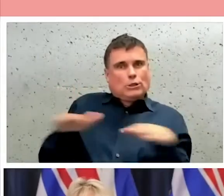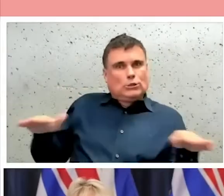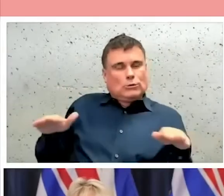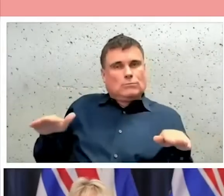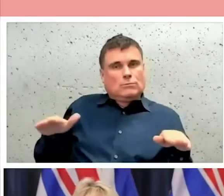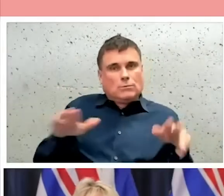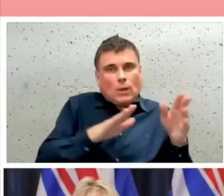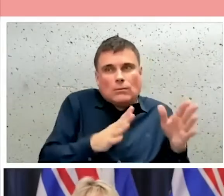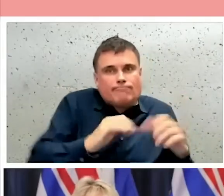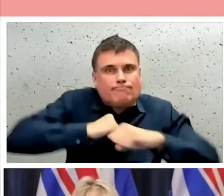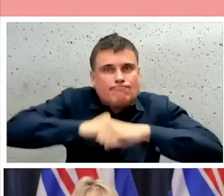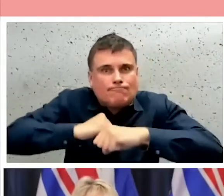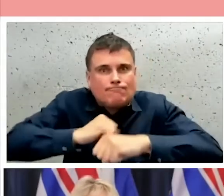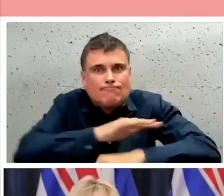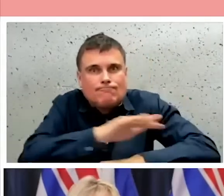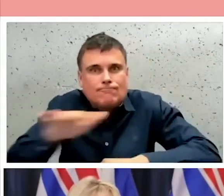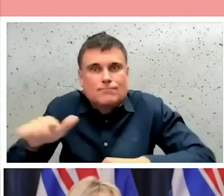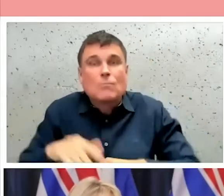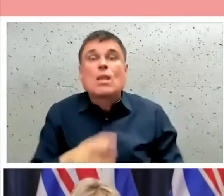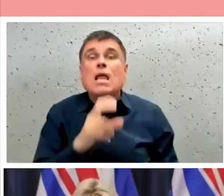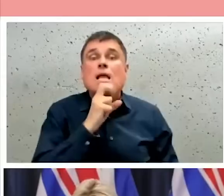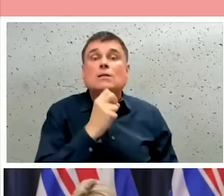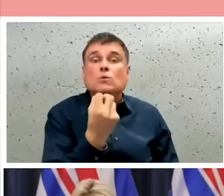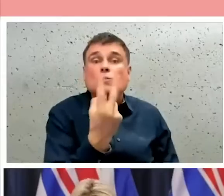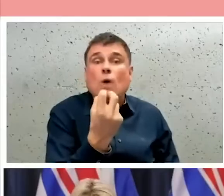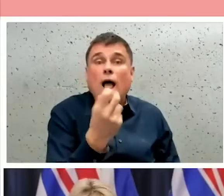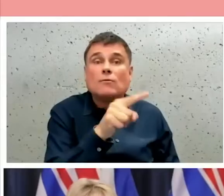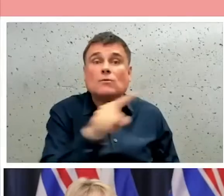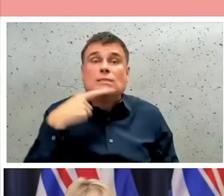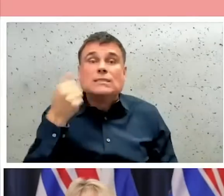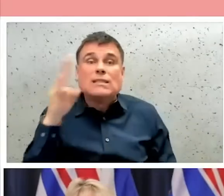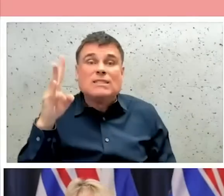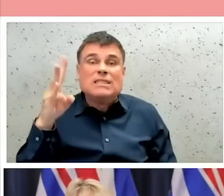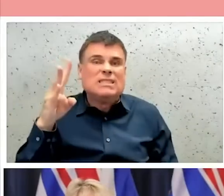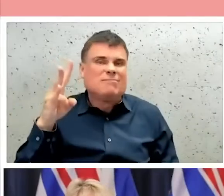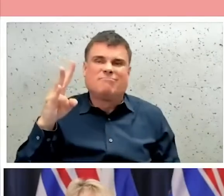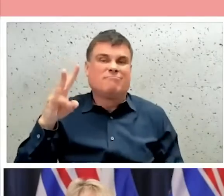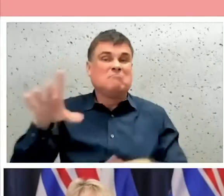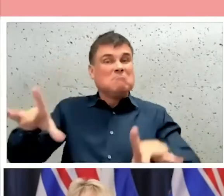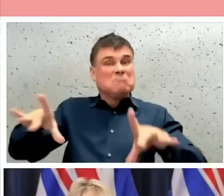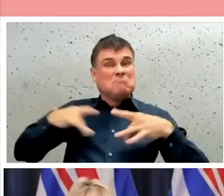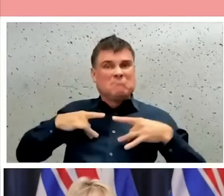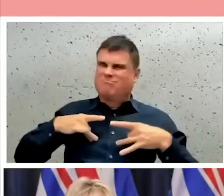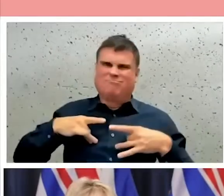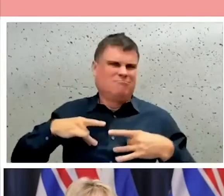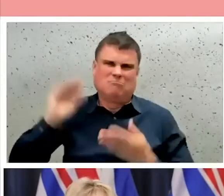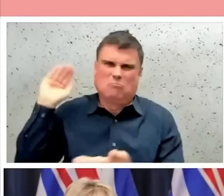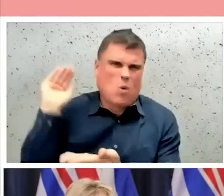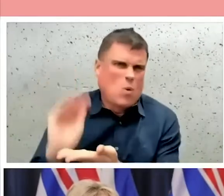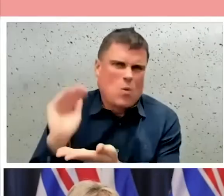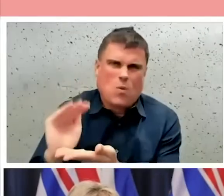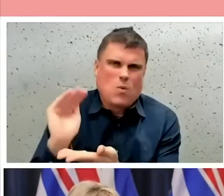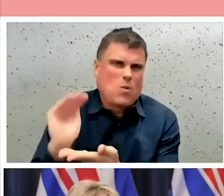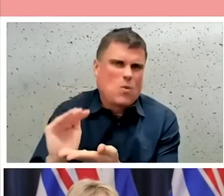in the 12 to 17-year-olds, particularly in the areas where their vaccination is high in that age